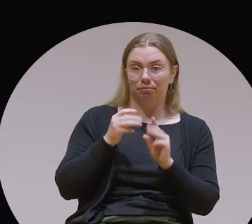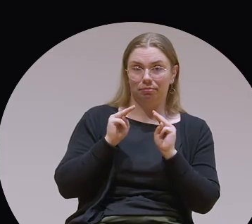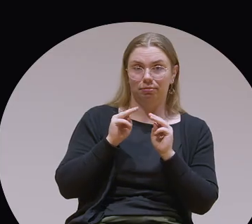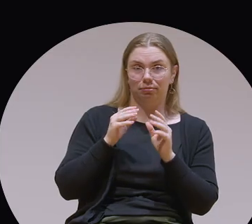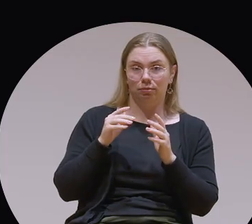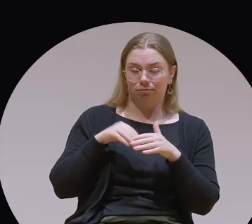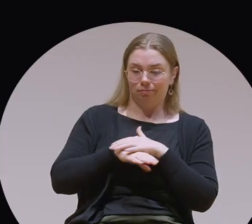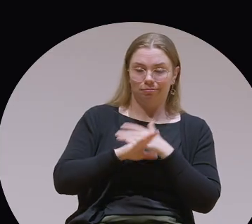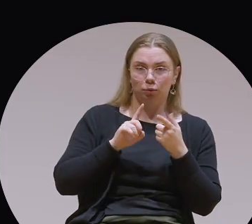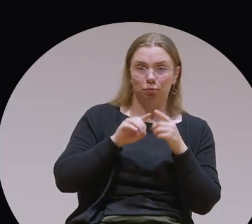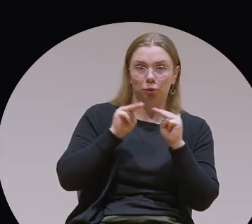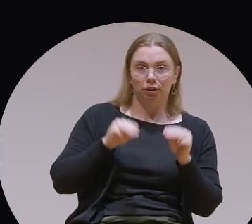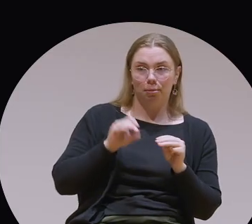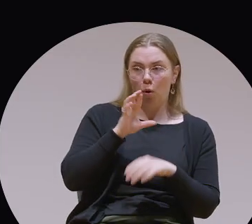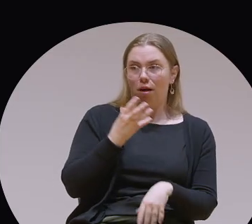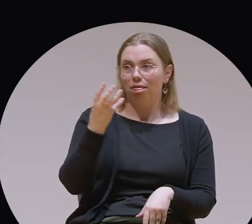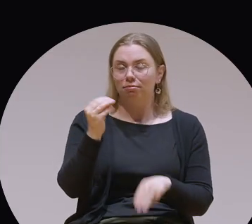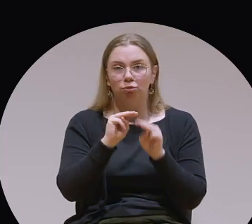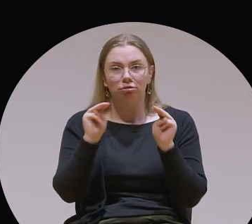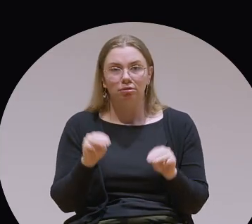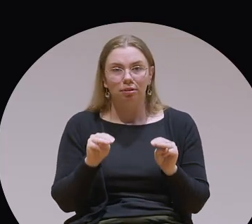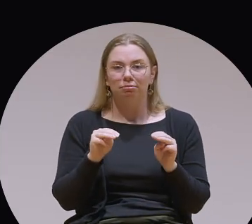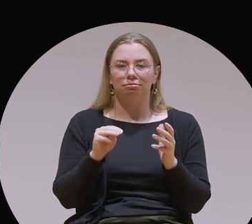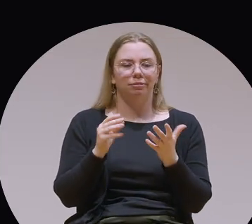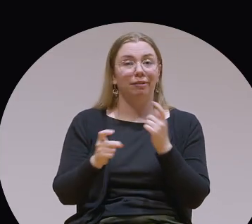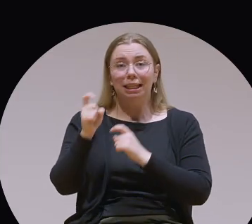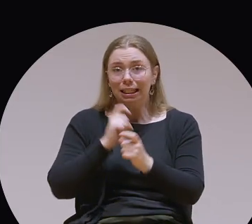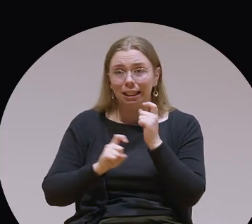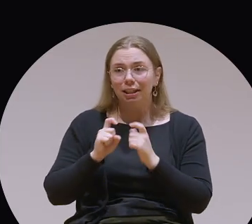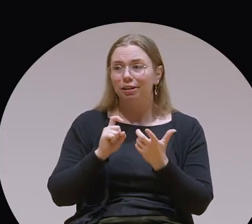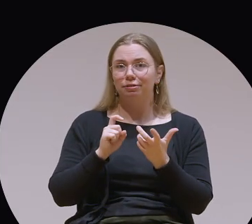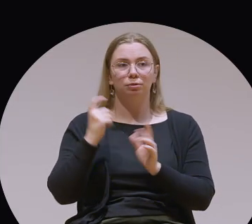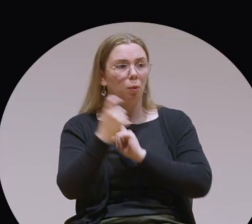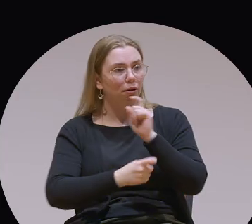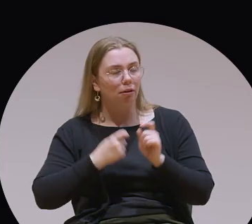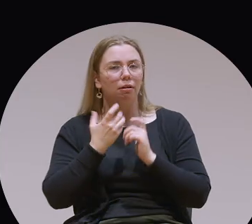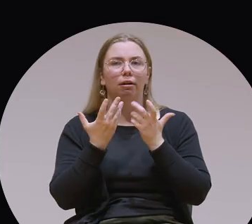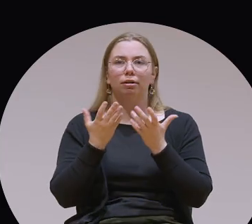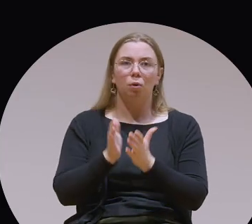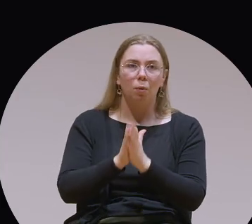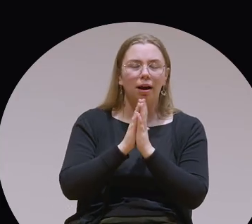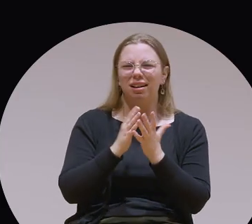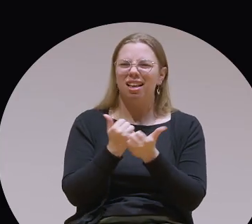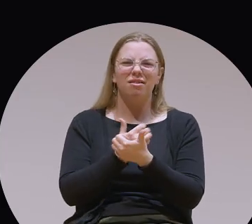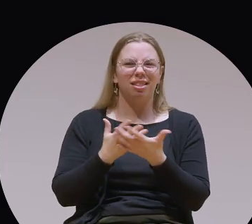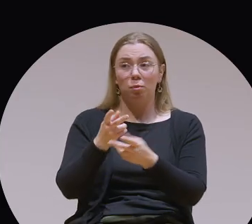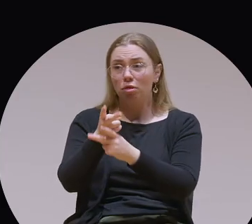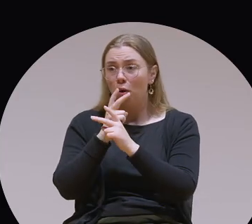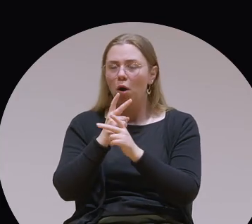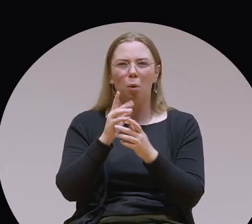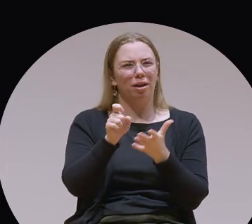So all acquisitions, all deaccessions, gifts, bequests, and incoming and outgoing loans. And I'll come to that in a